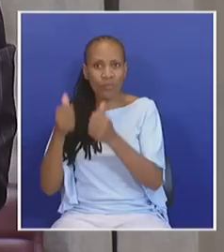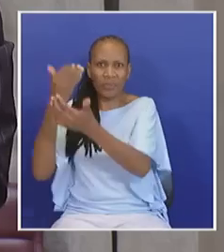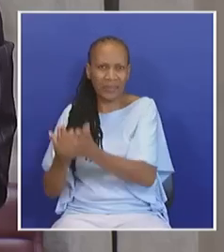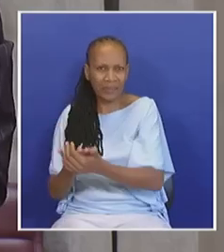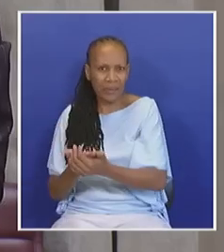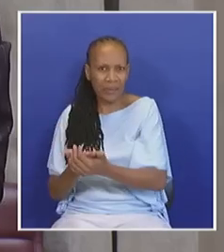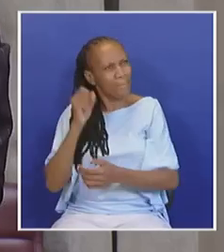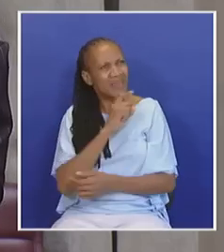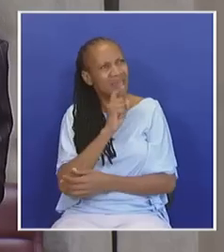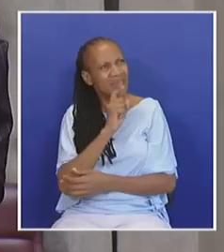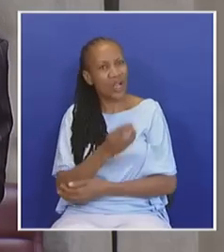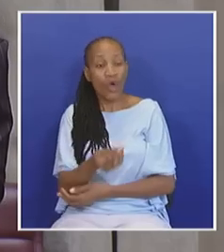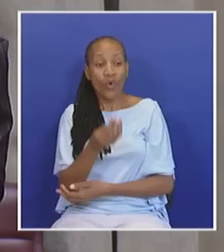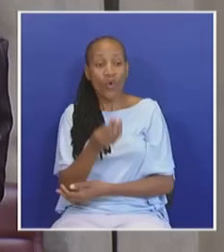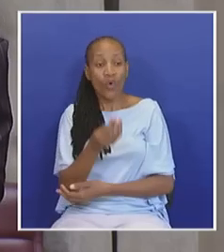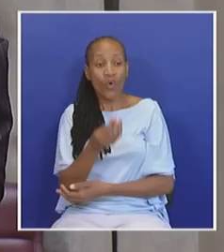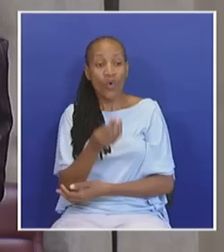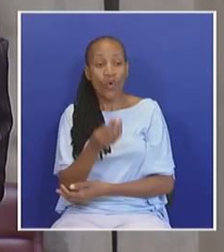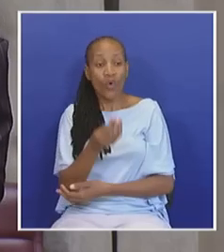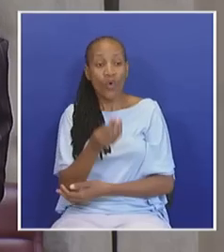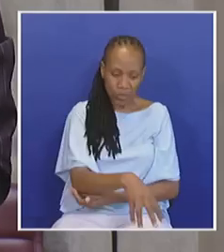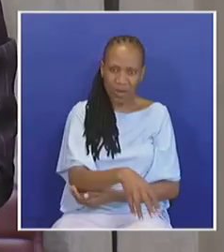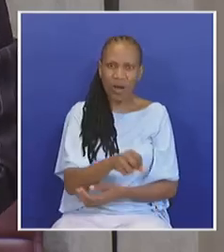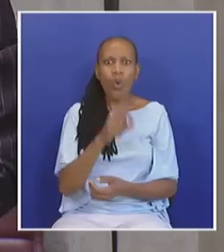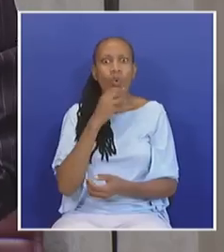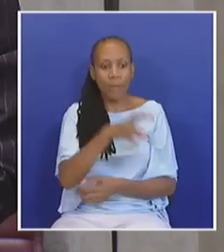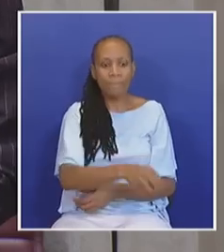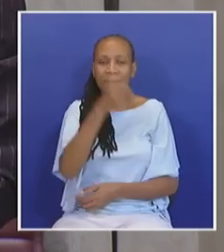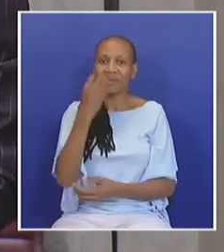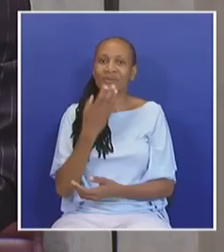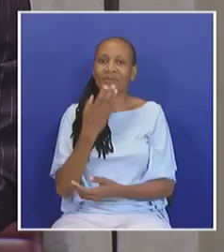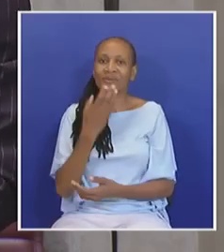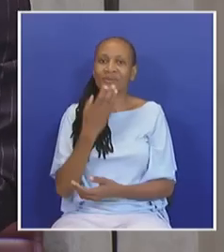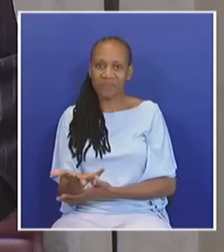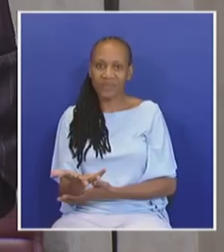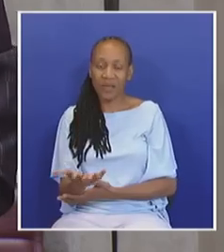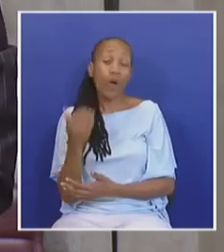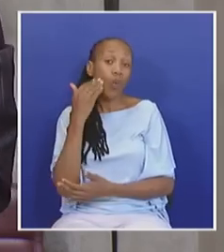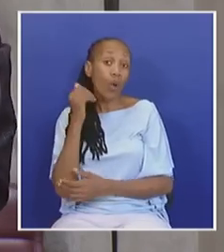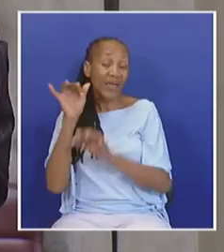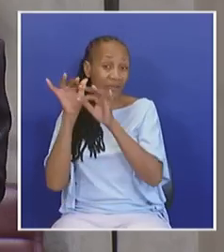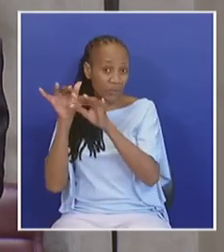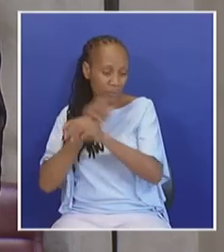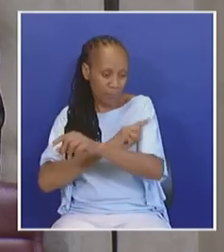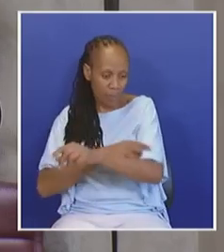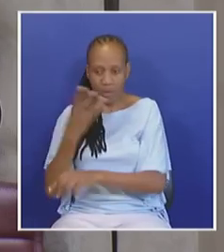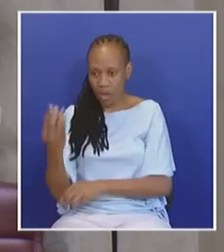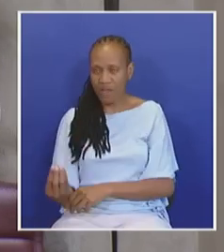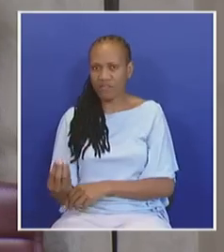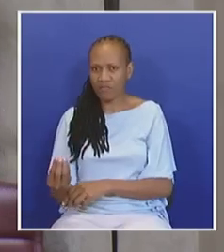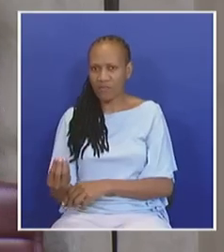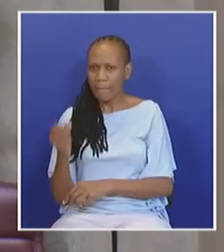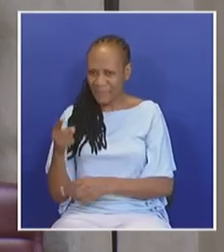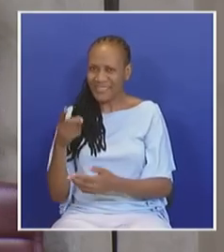from the tree falls to the ground. White people in spaces and positions of power are assumed to be them deservingly and